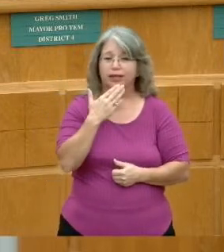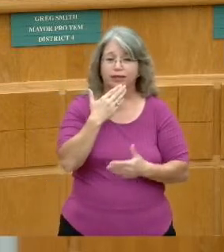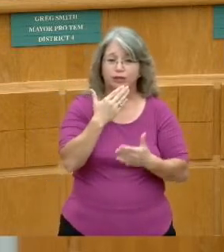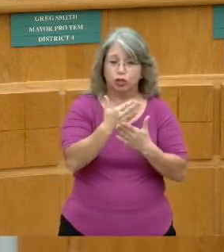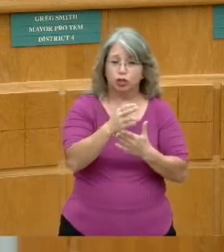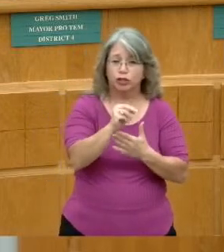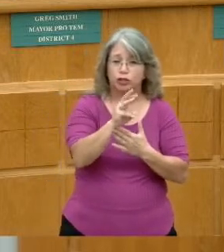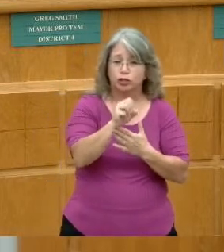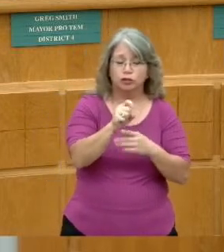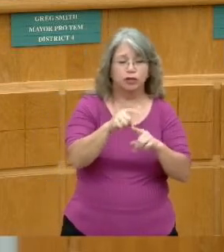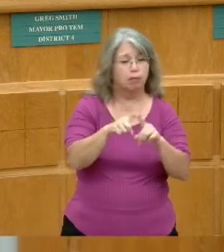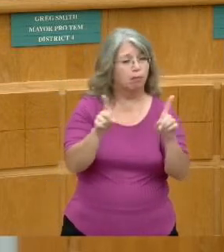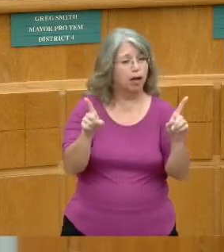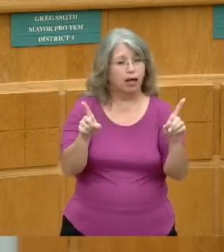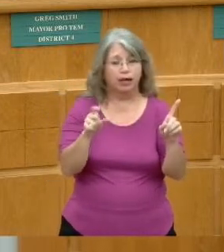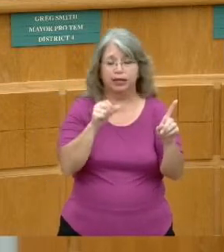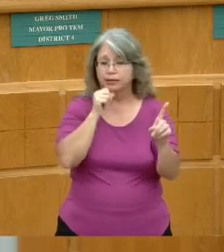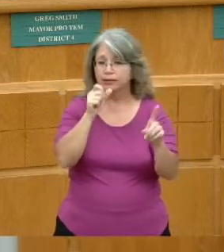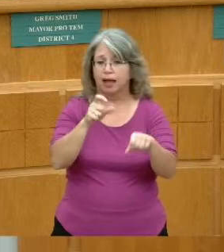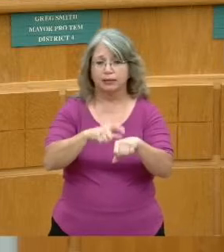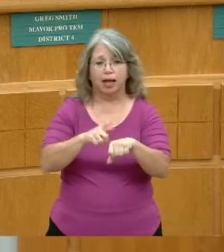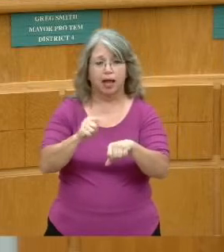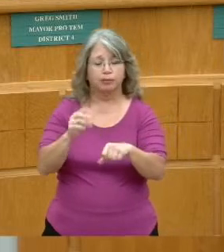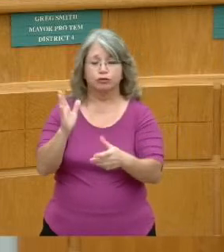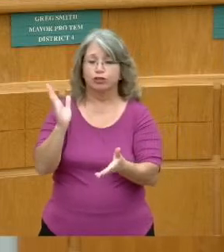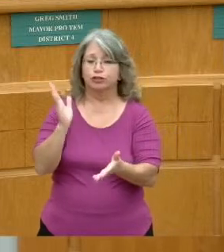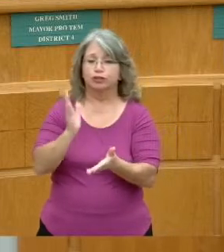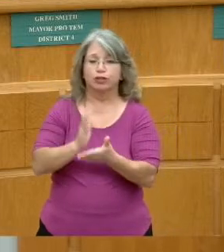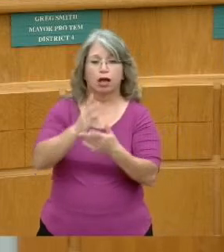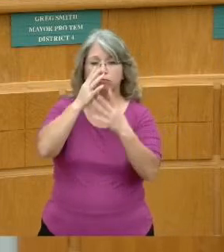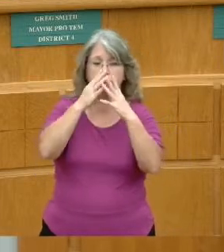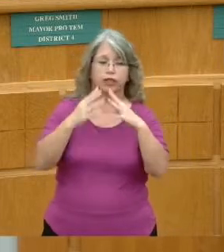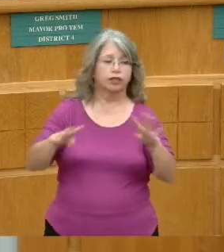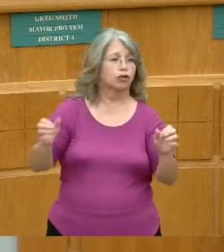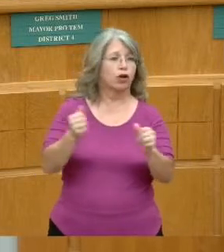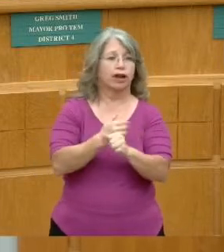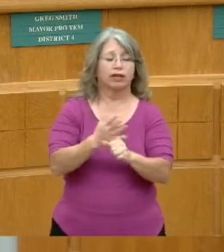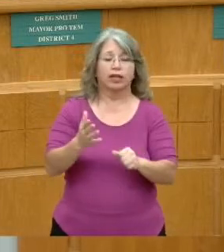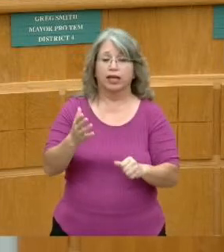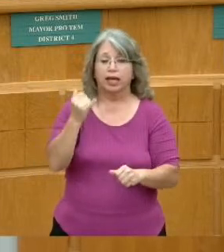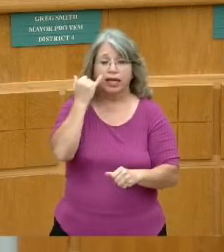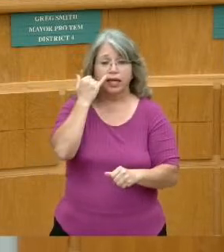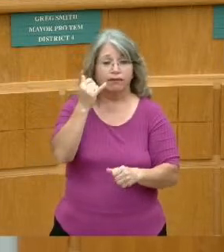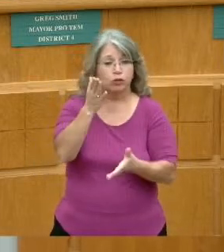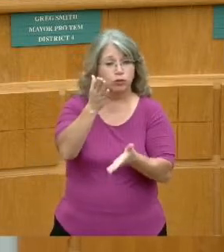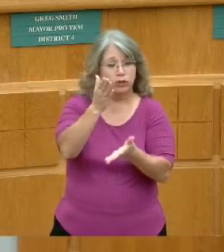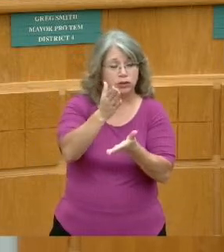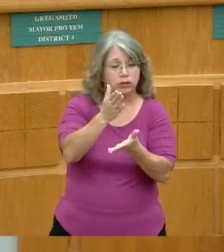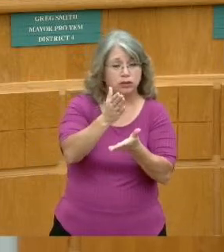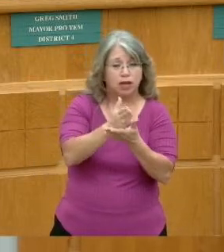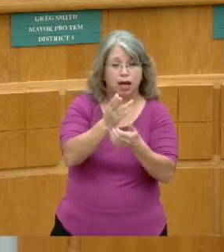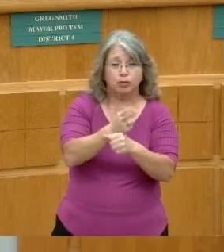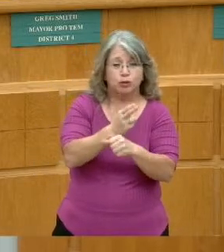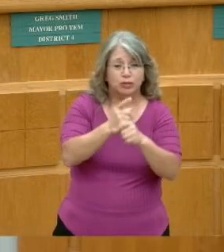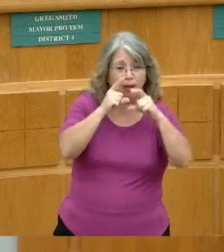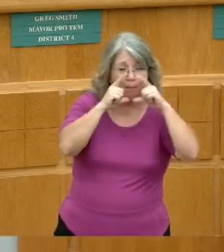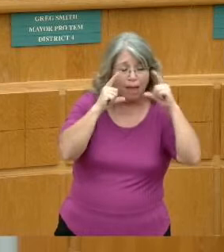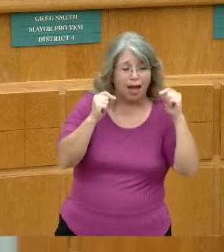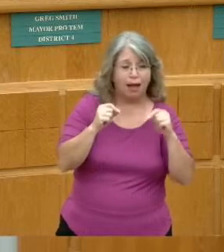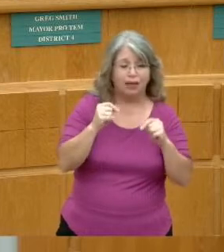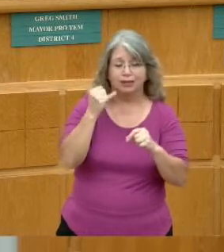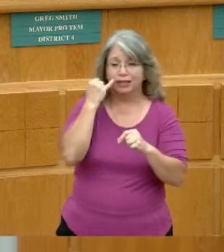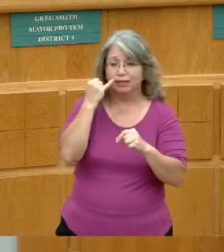We control that number to some level, that 0.9. If we stop wearing masks, if we stop social distancing, if we stop